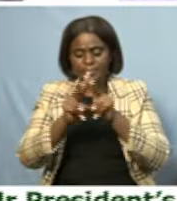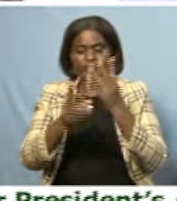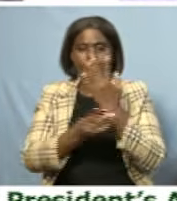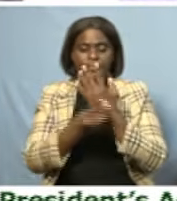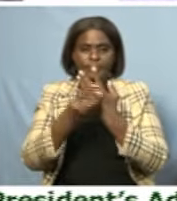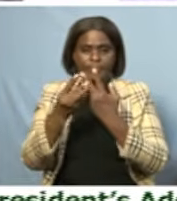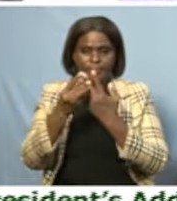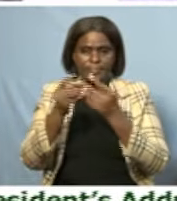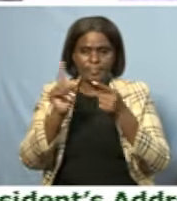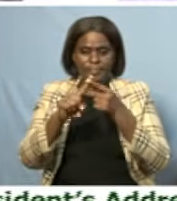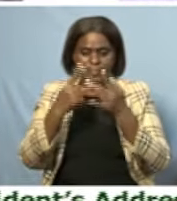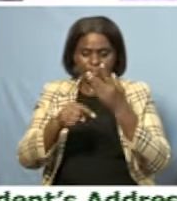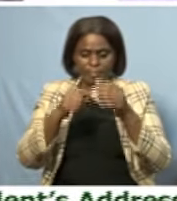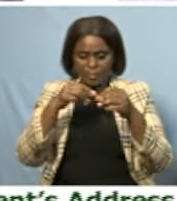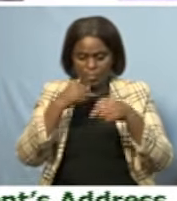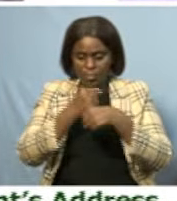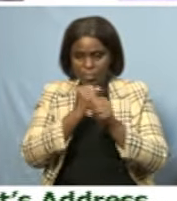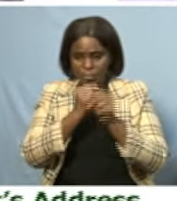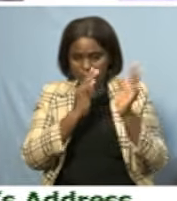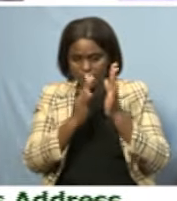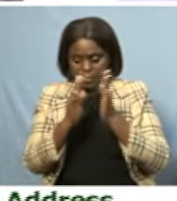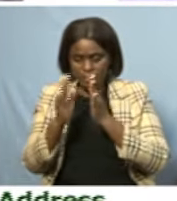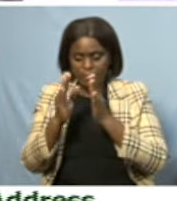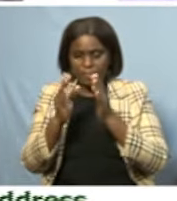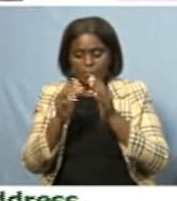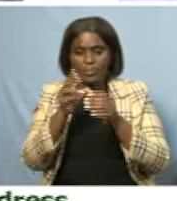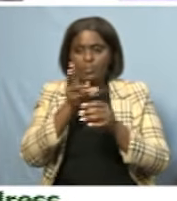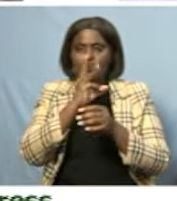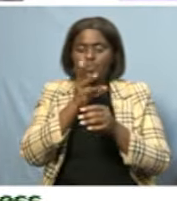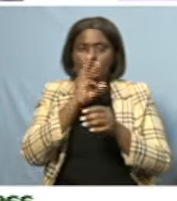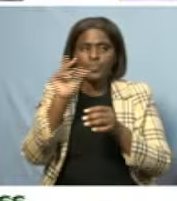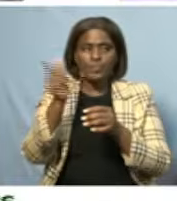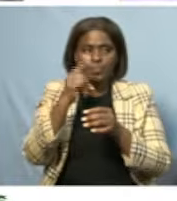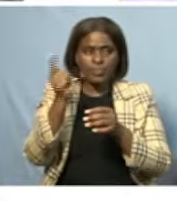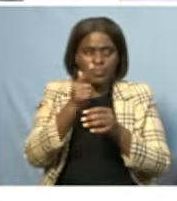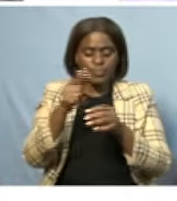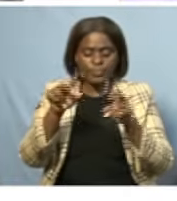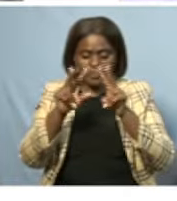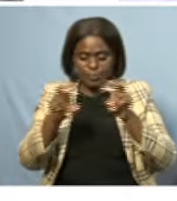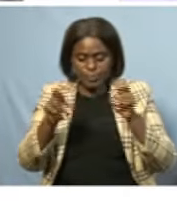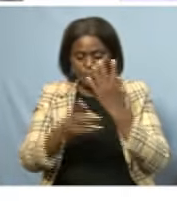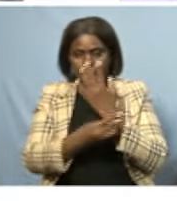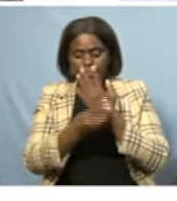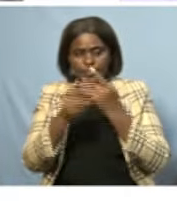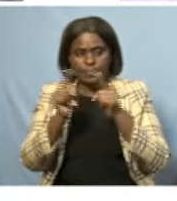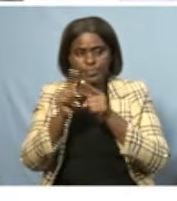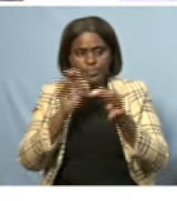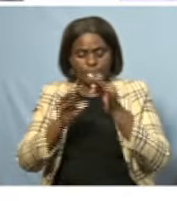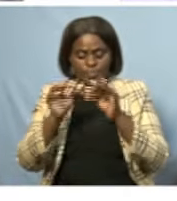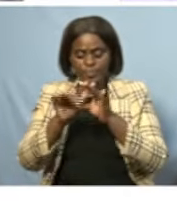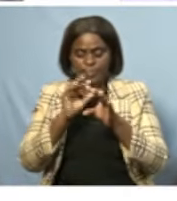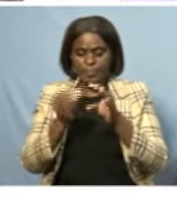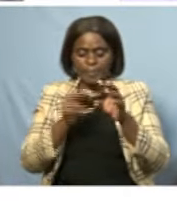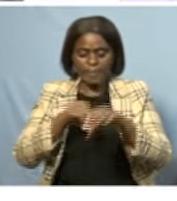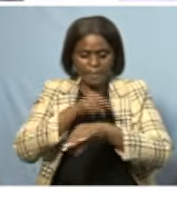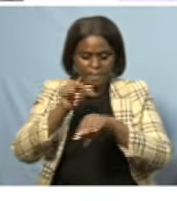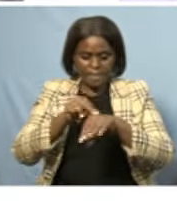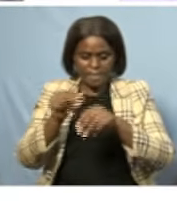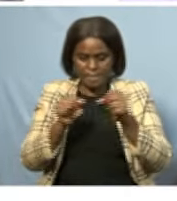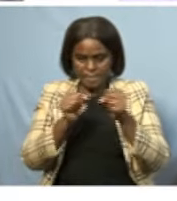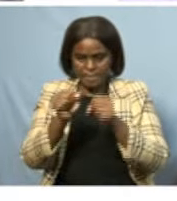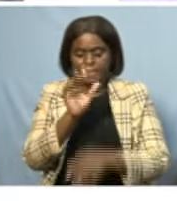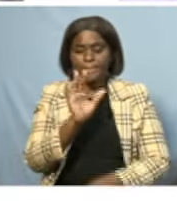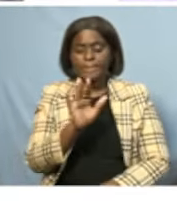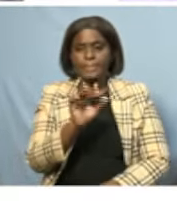development, mechanization, irrigation, research and development, as outlined in our national